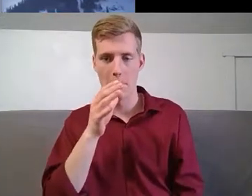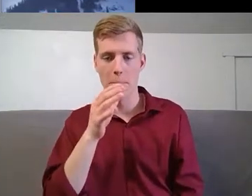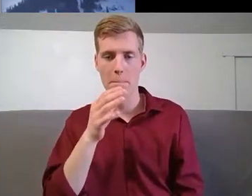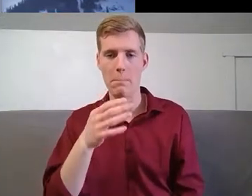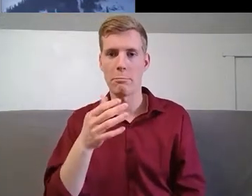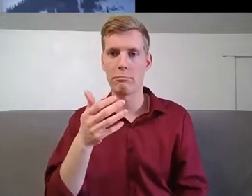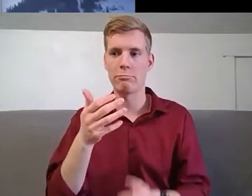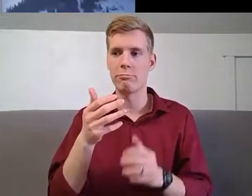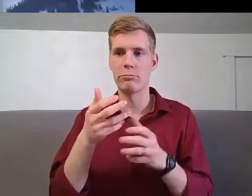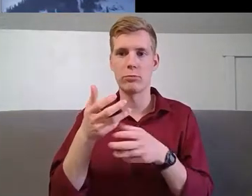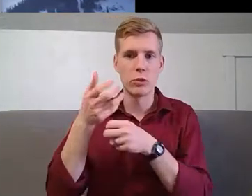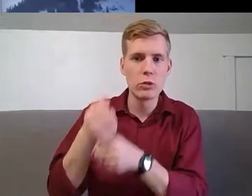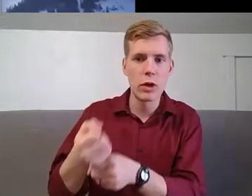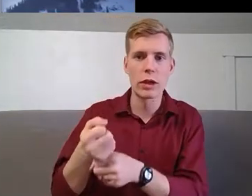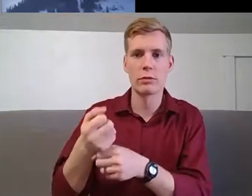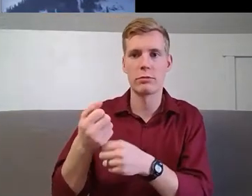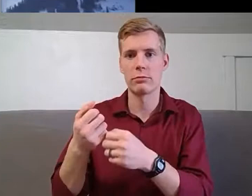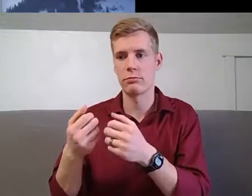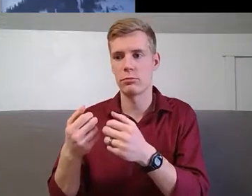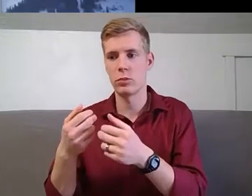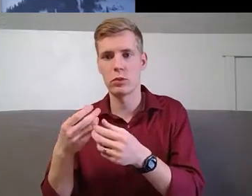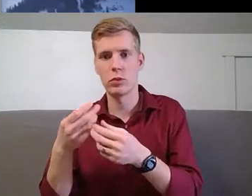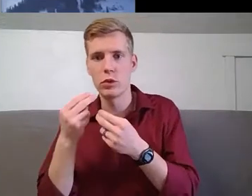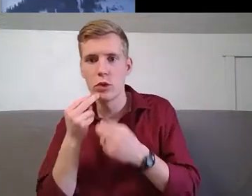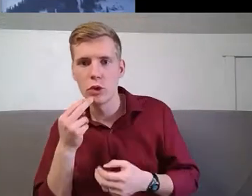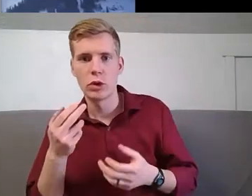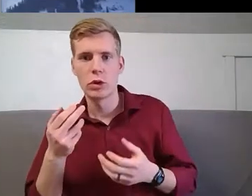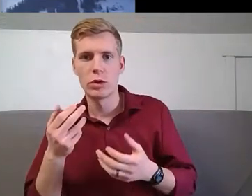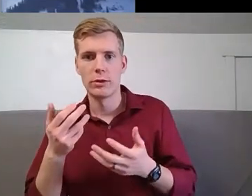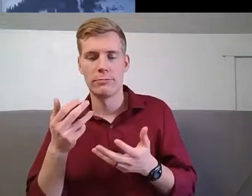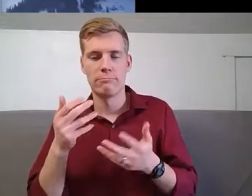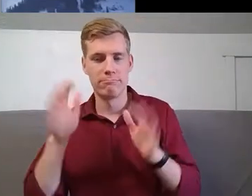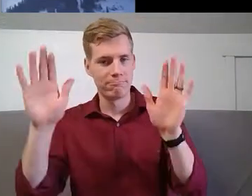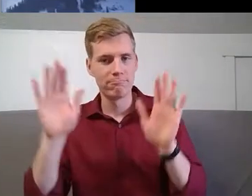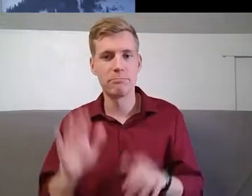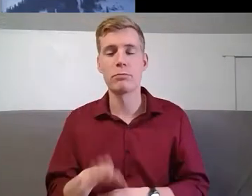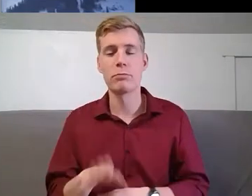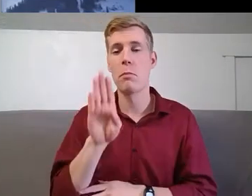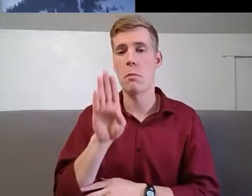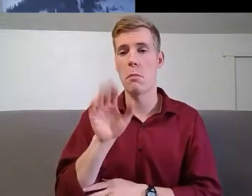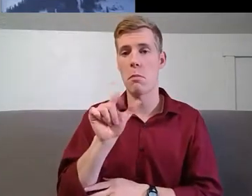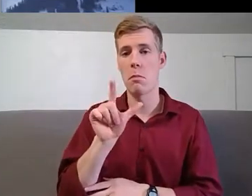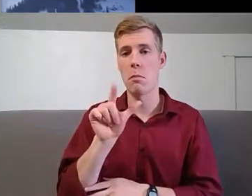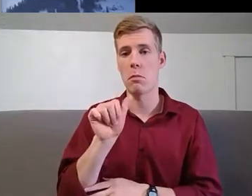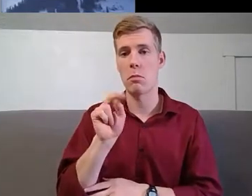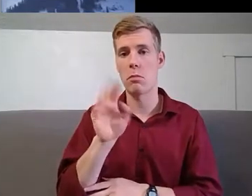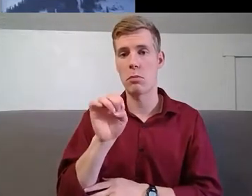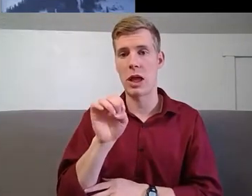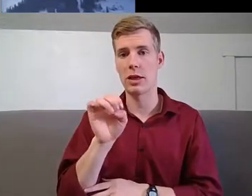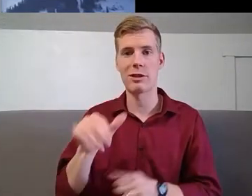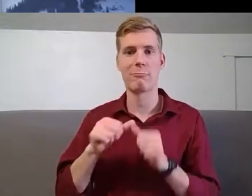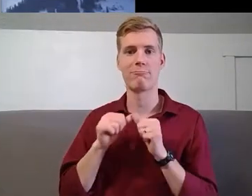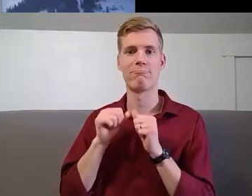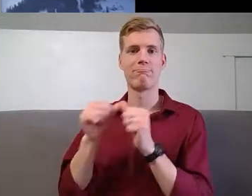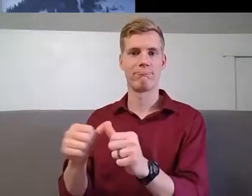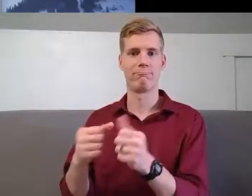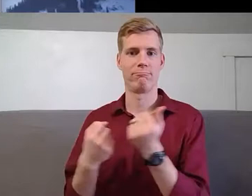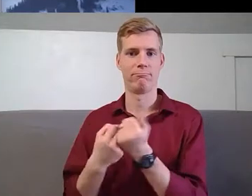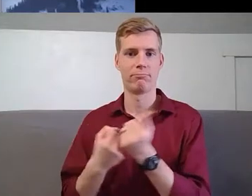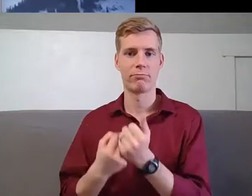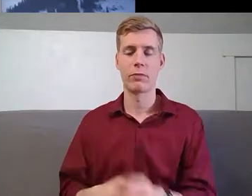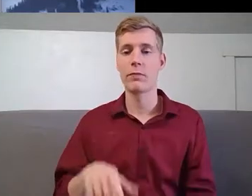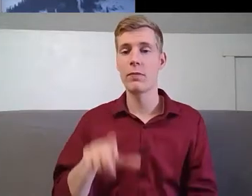trusting and bond and nurturing. So those are some great ones. Balance is stability.